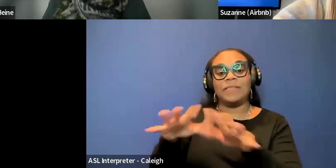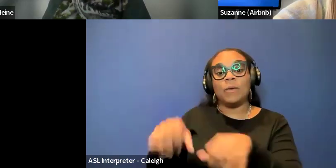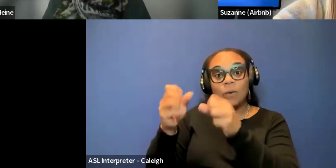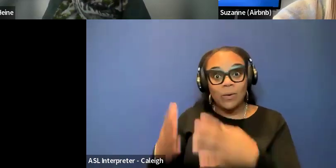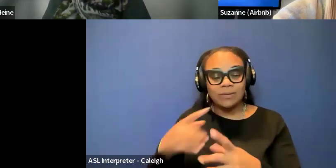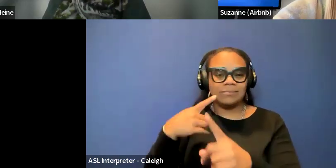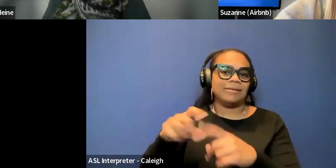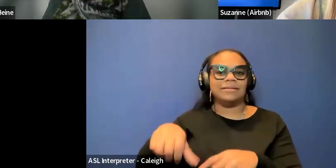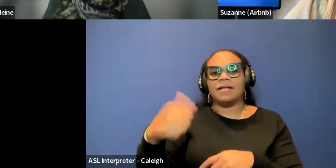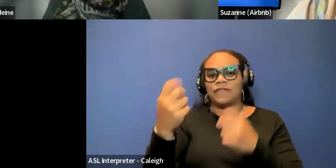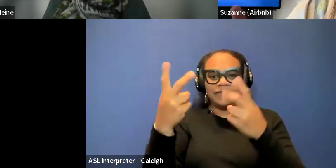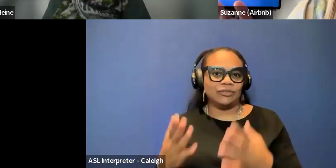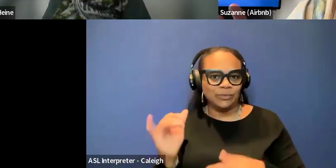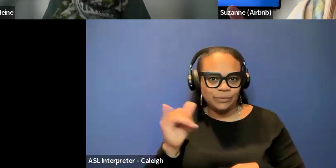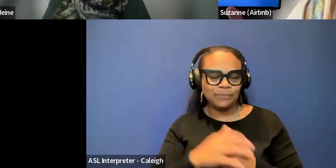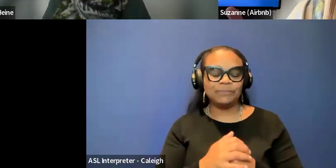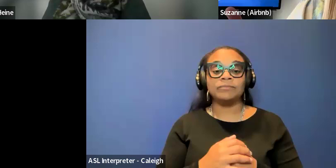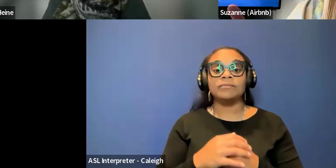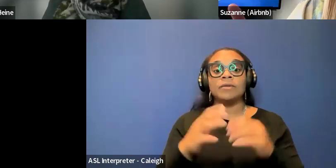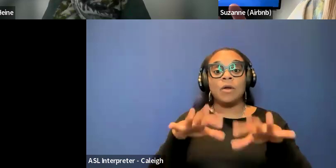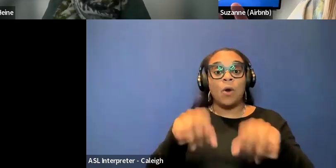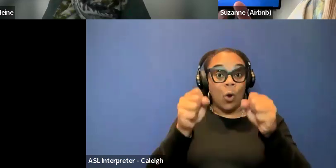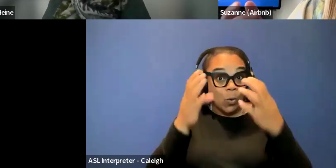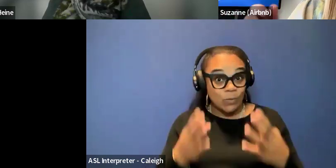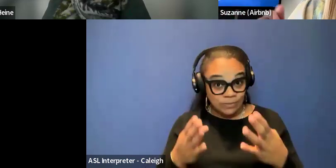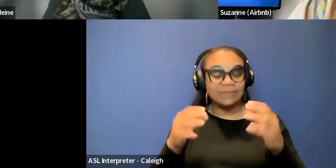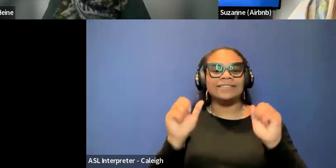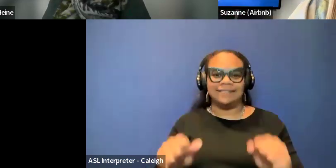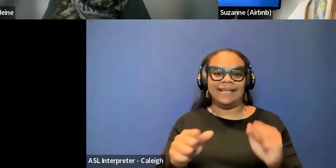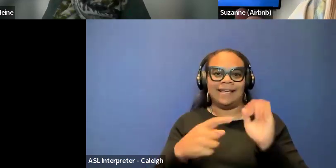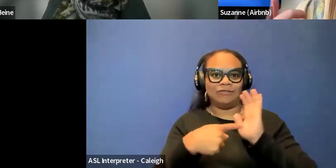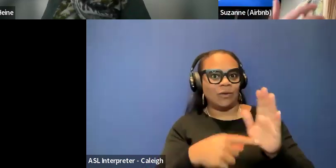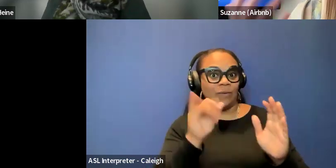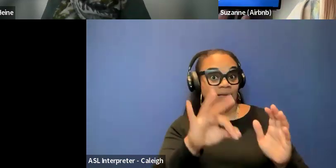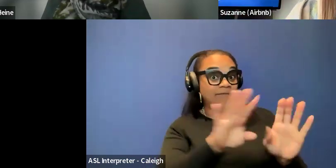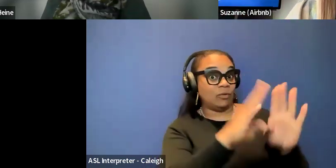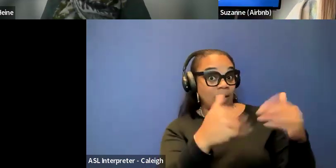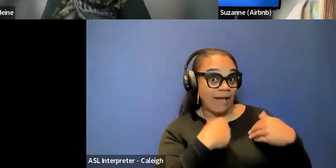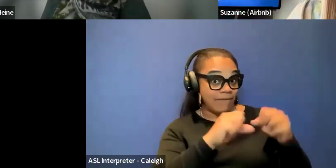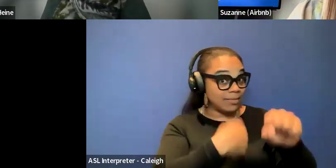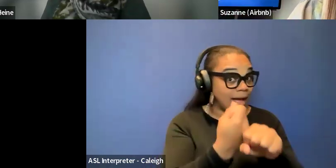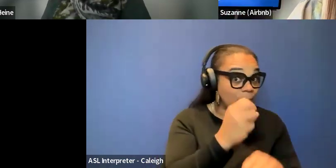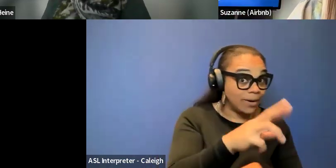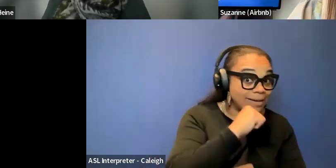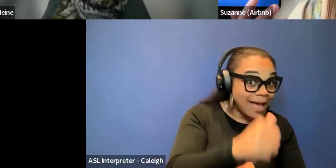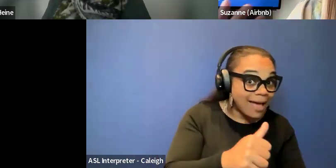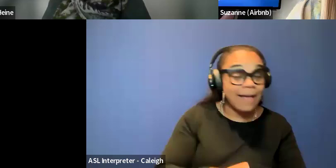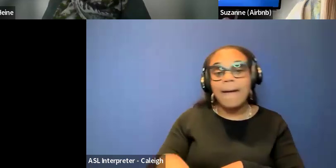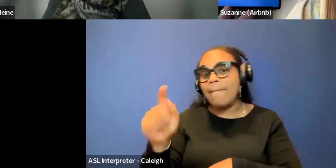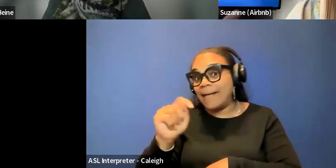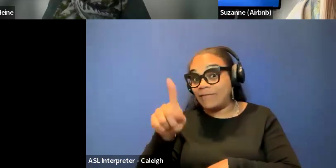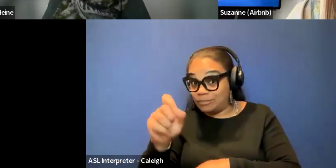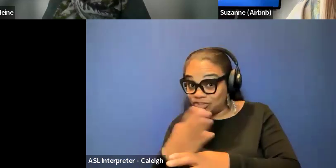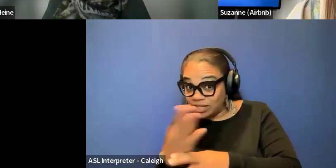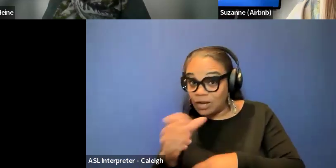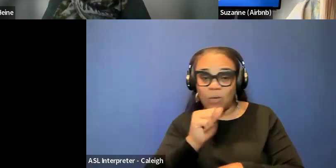well. Hosts can indicate on their listing whether there's a lock on the door, whether the bathrooms are shared, and whether there's going to be people in the